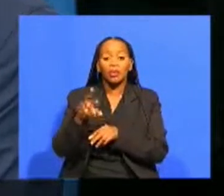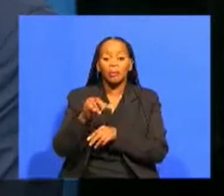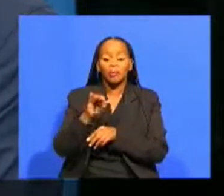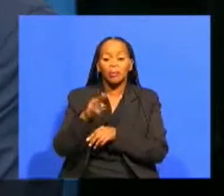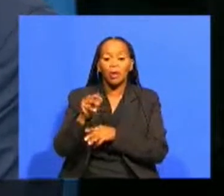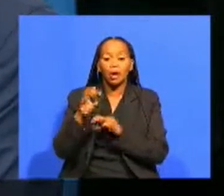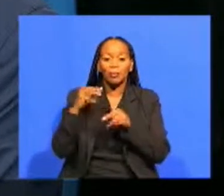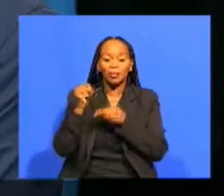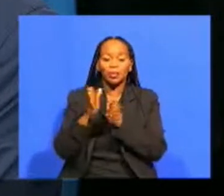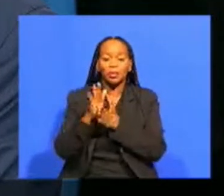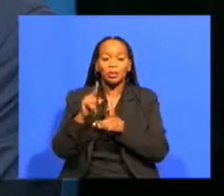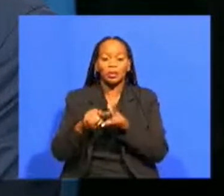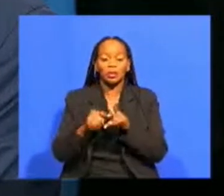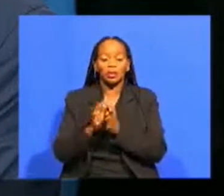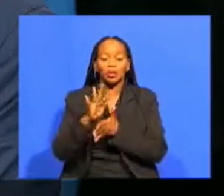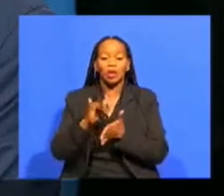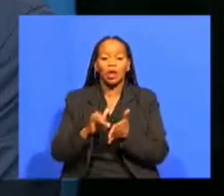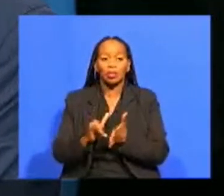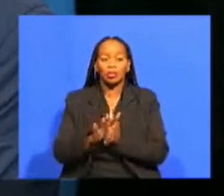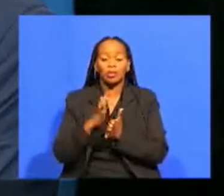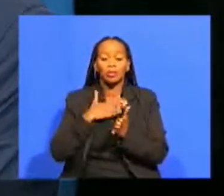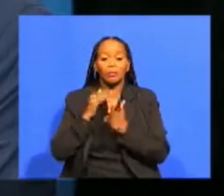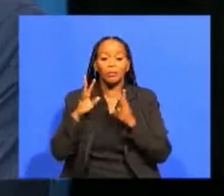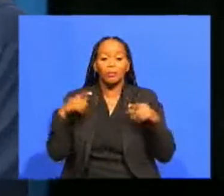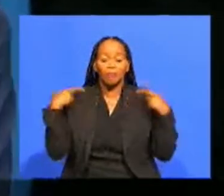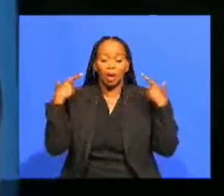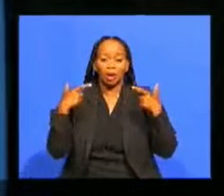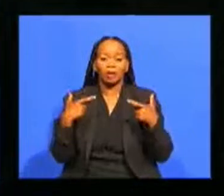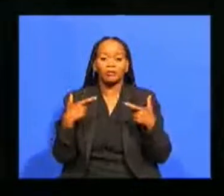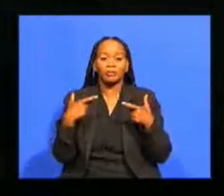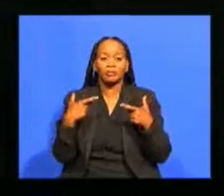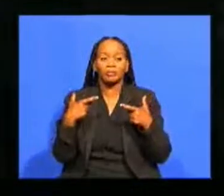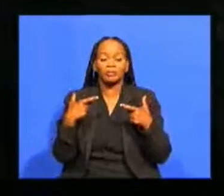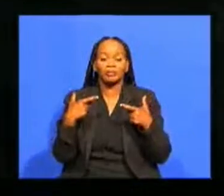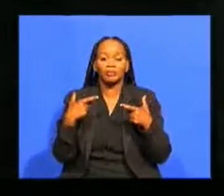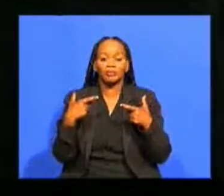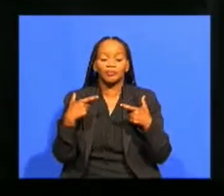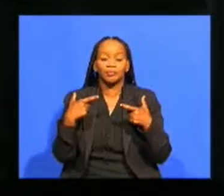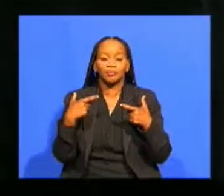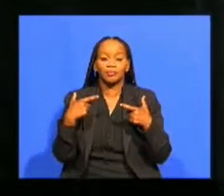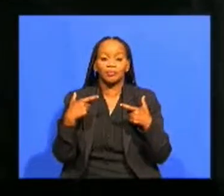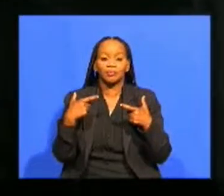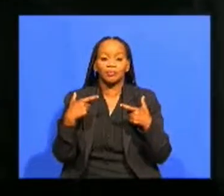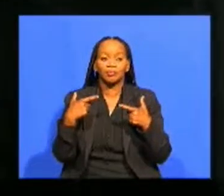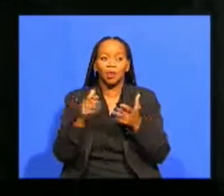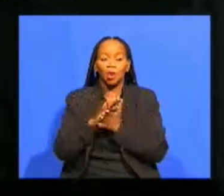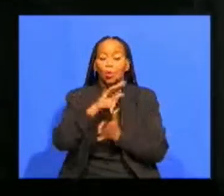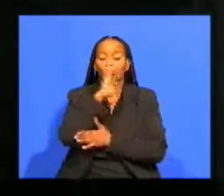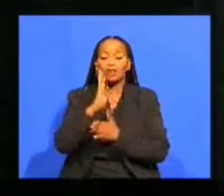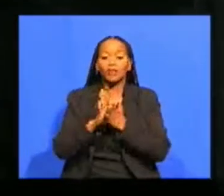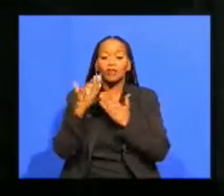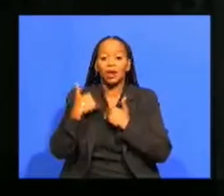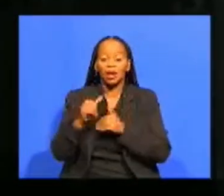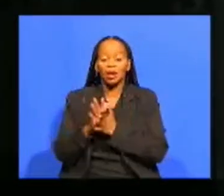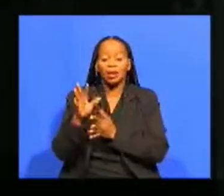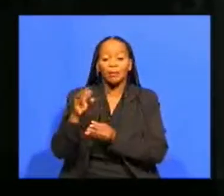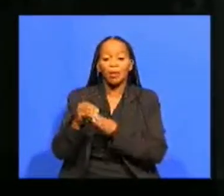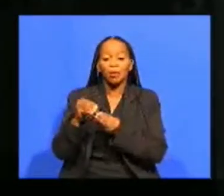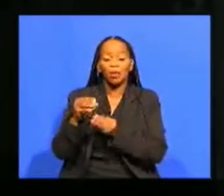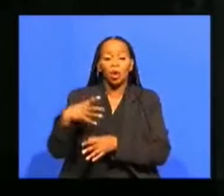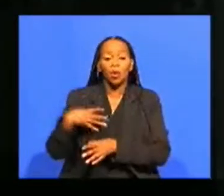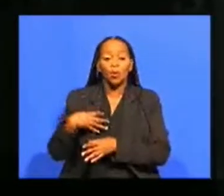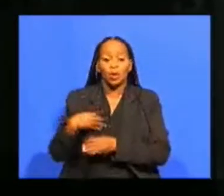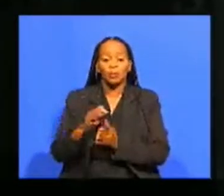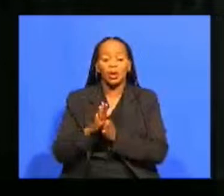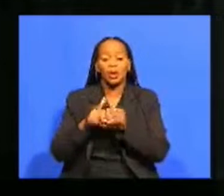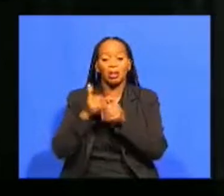that in my government, or since I assumed office, We've never had as many women